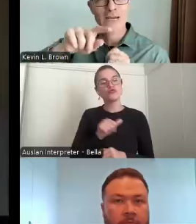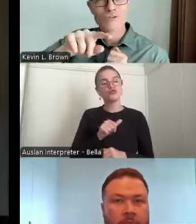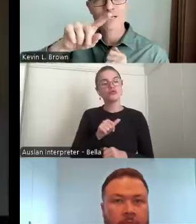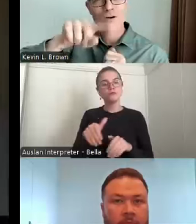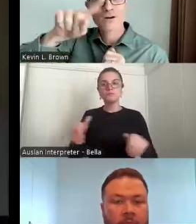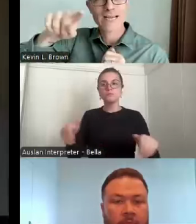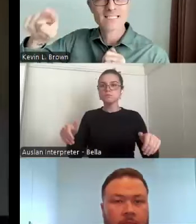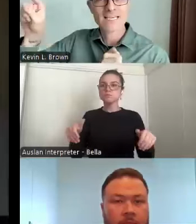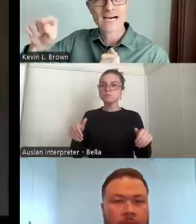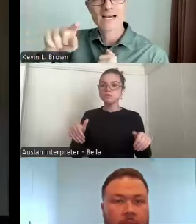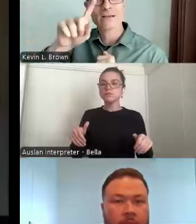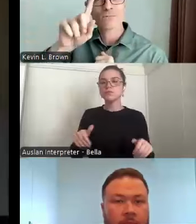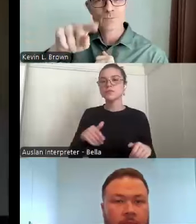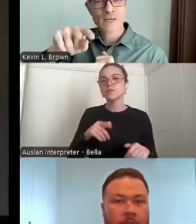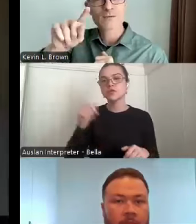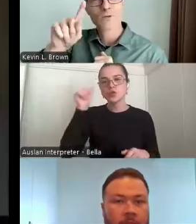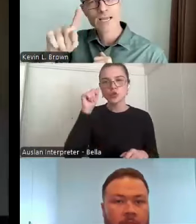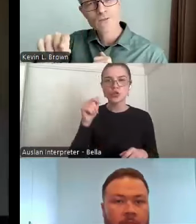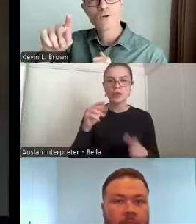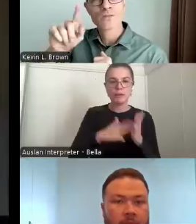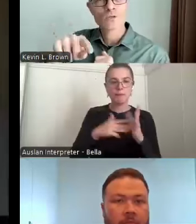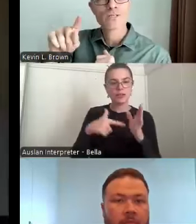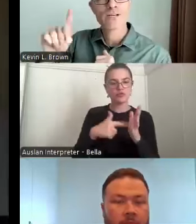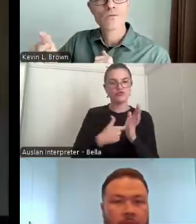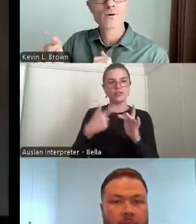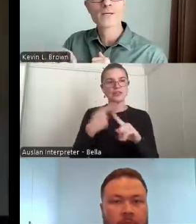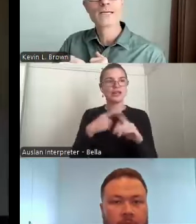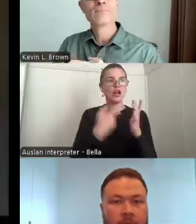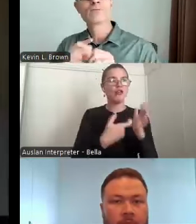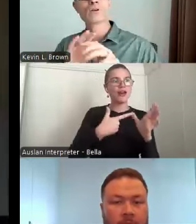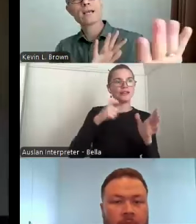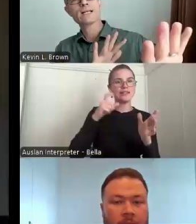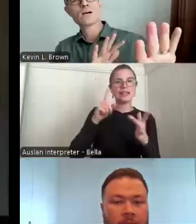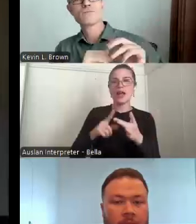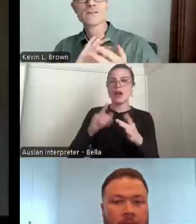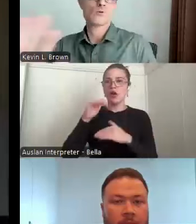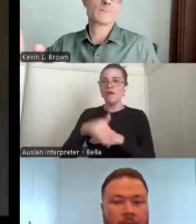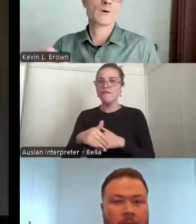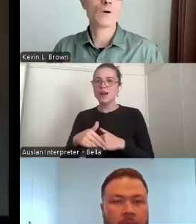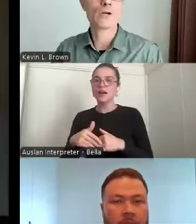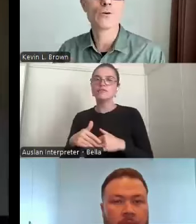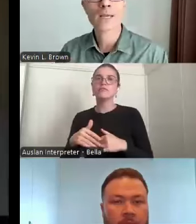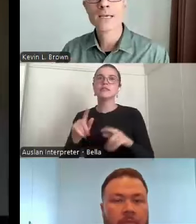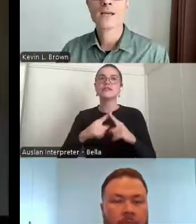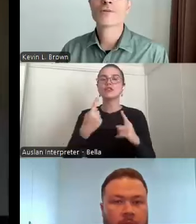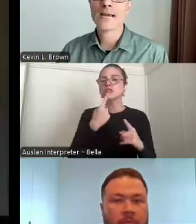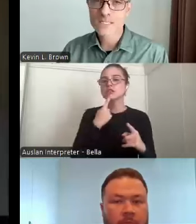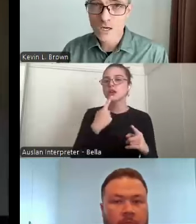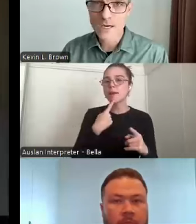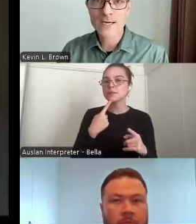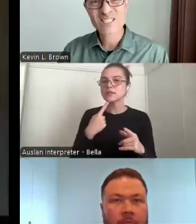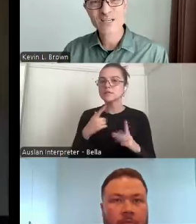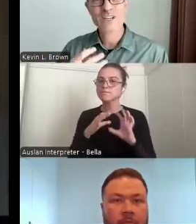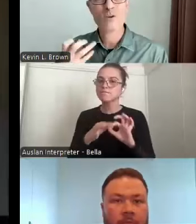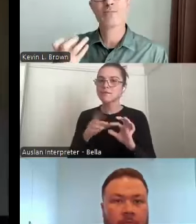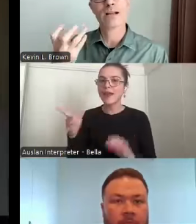that matrix, RACI, responsible, accountable, consulted, informed. If they're more hands-off, inform them about what you're doing. If they're